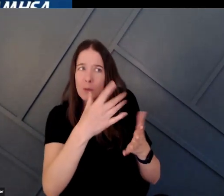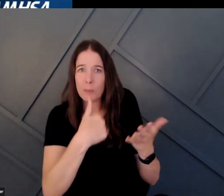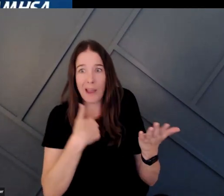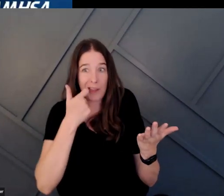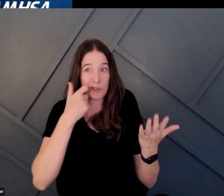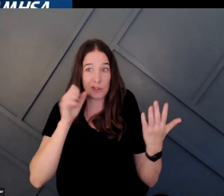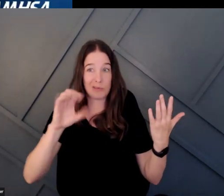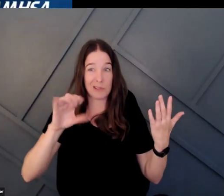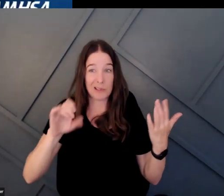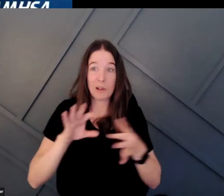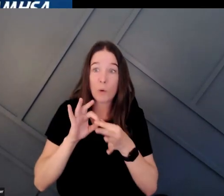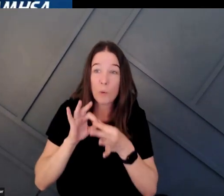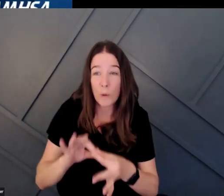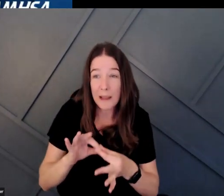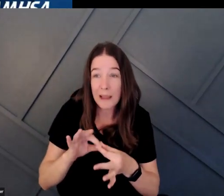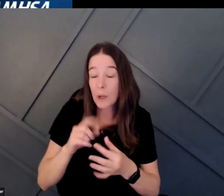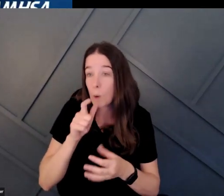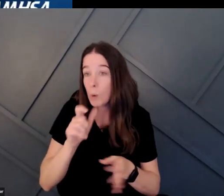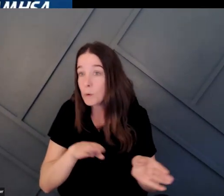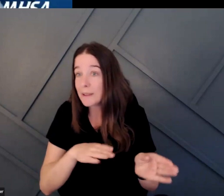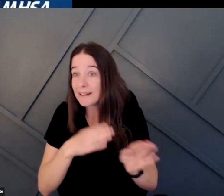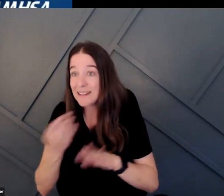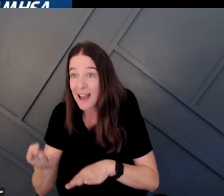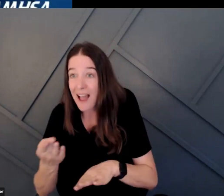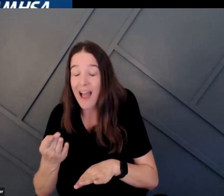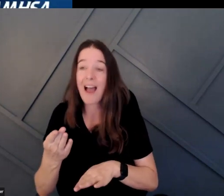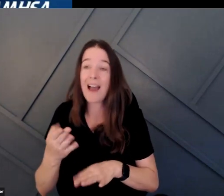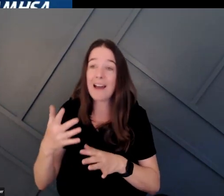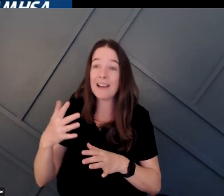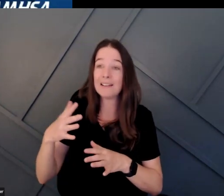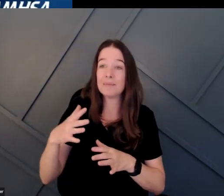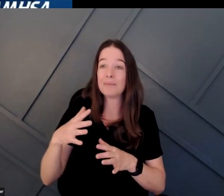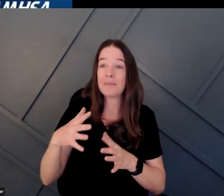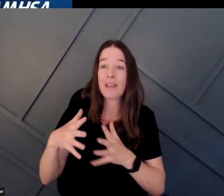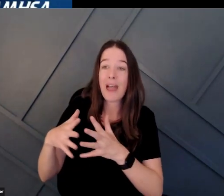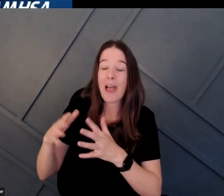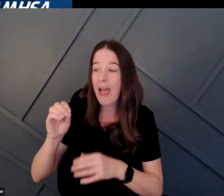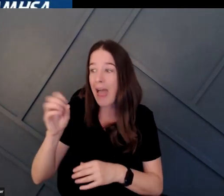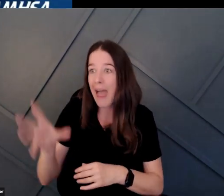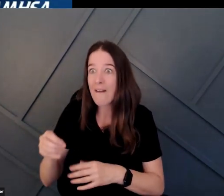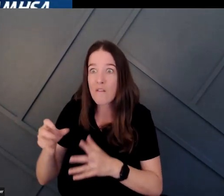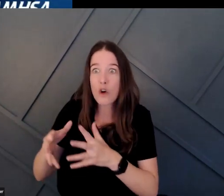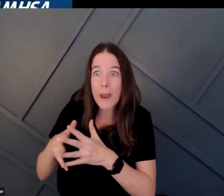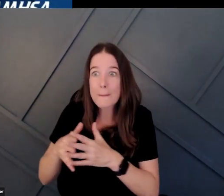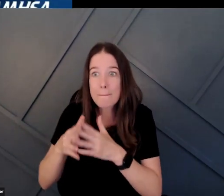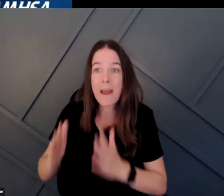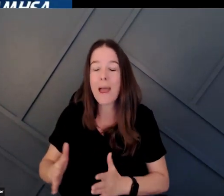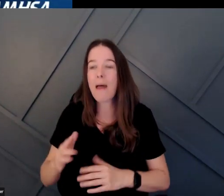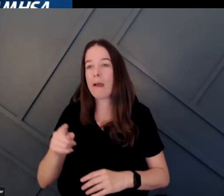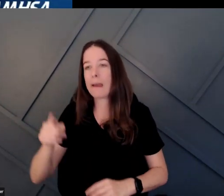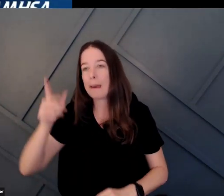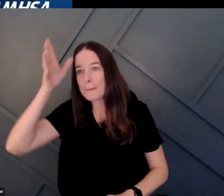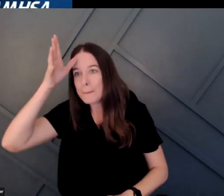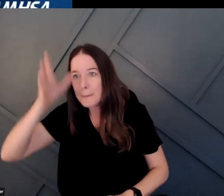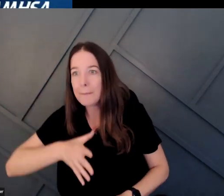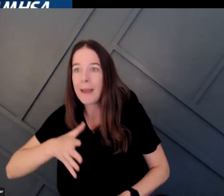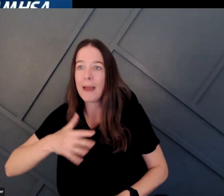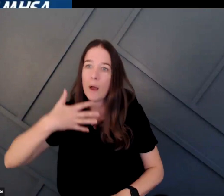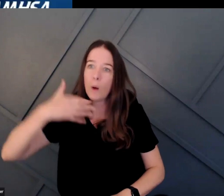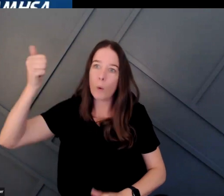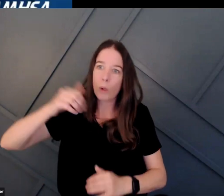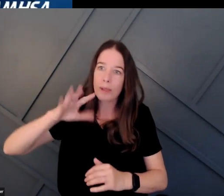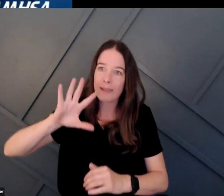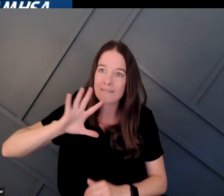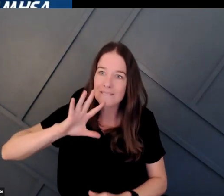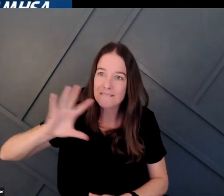including African-American people, people over the age of 50, people who were male, but where they died was not what was expected. They